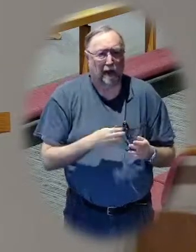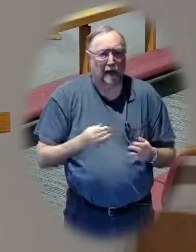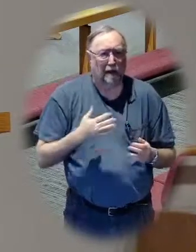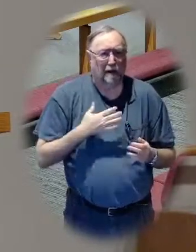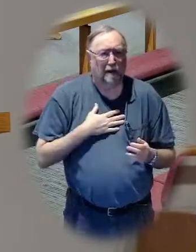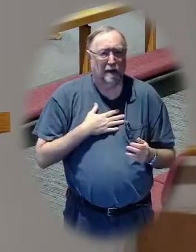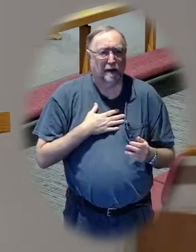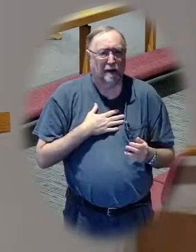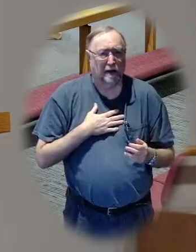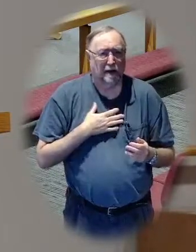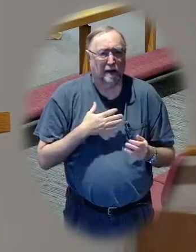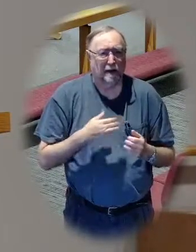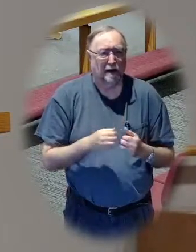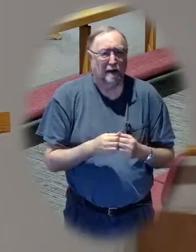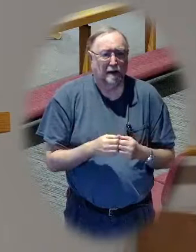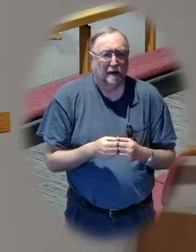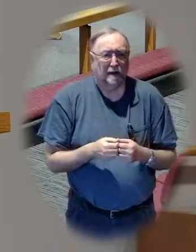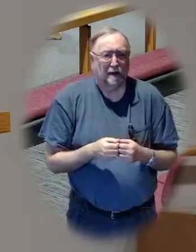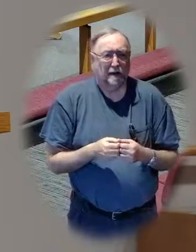just ours here,